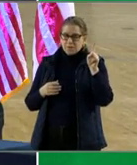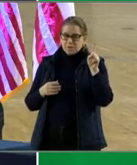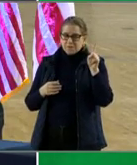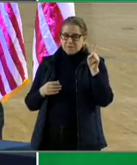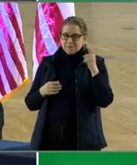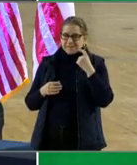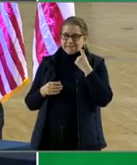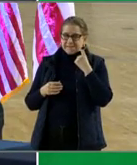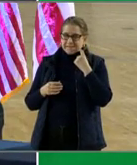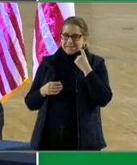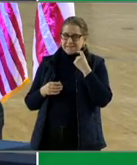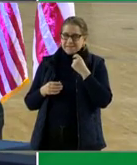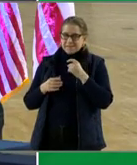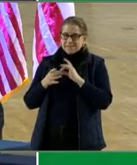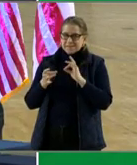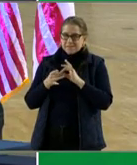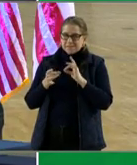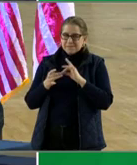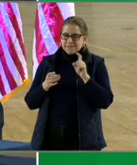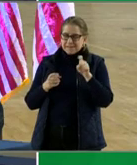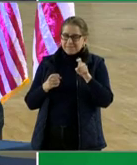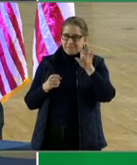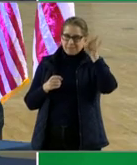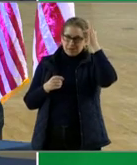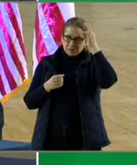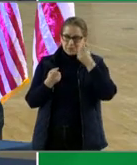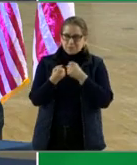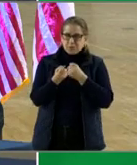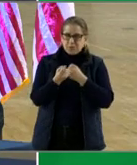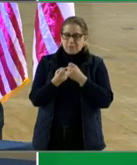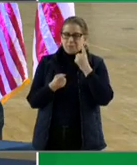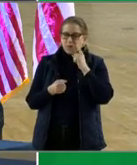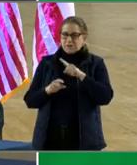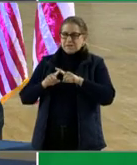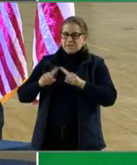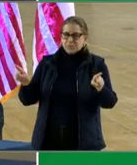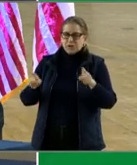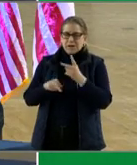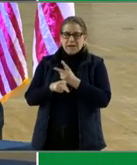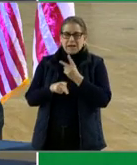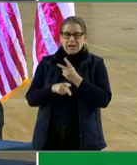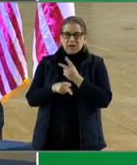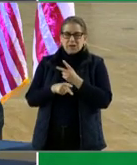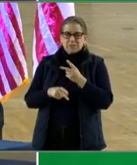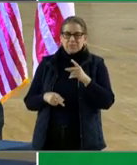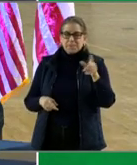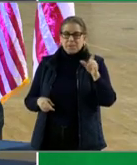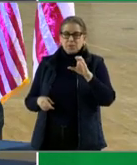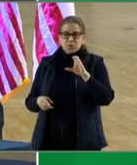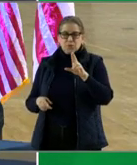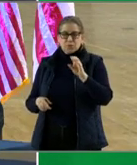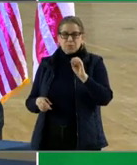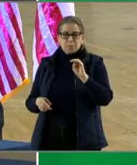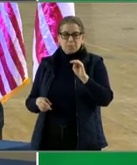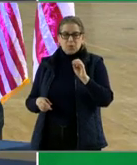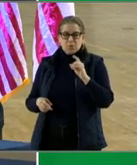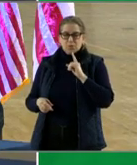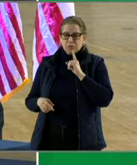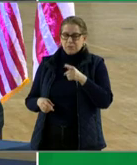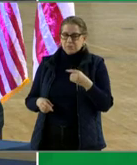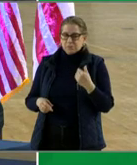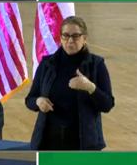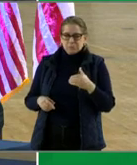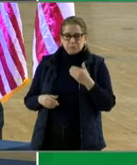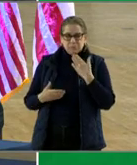that they've experienced in New York. And he made the comment, this is great, we appreciate the support with standing up